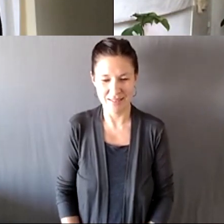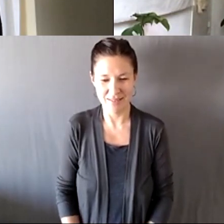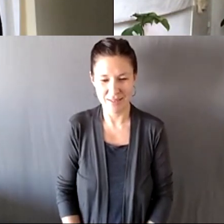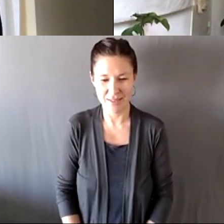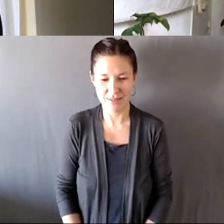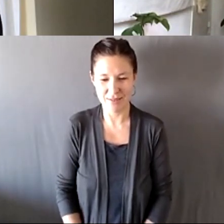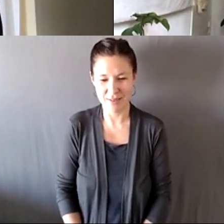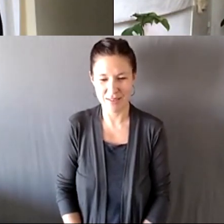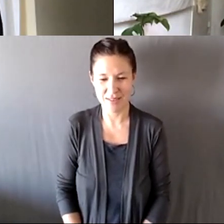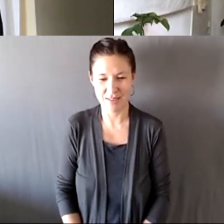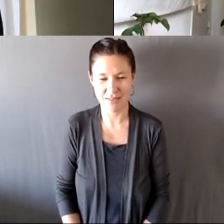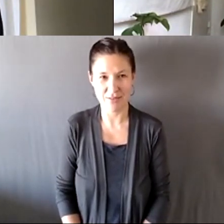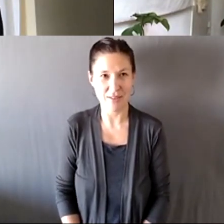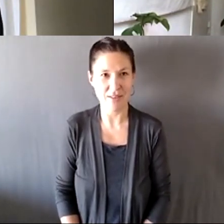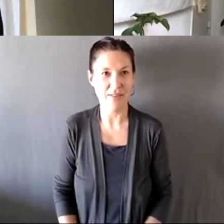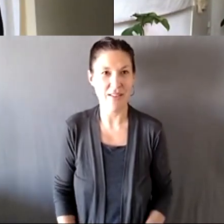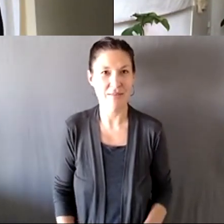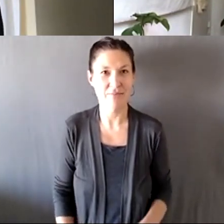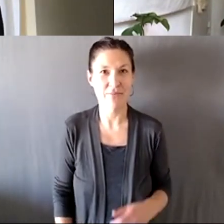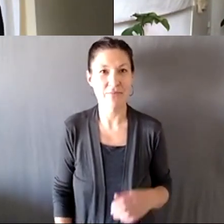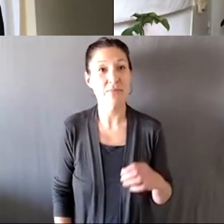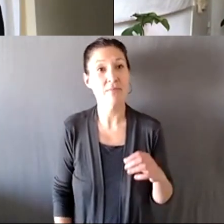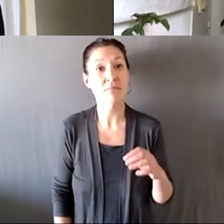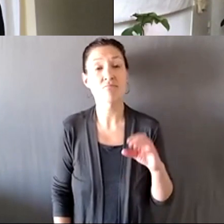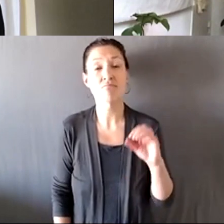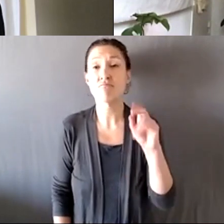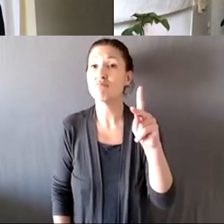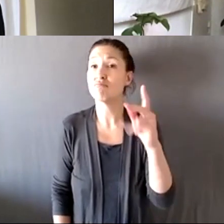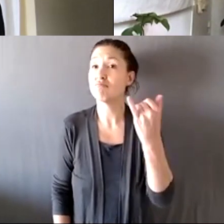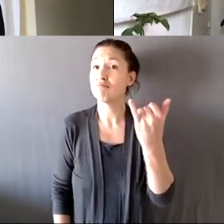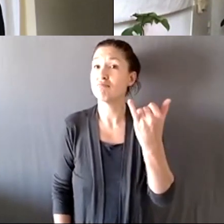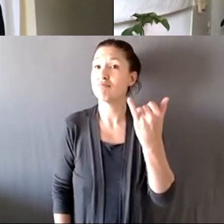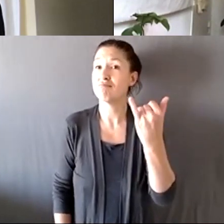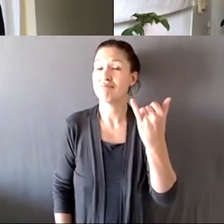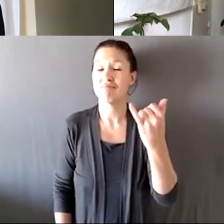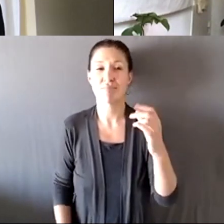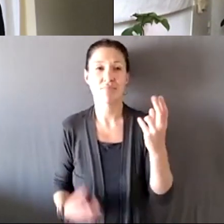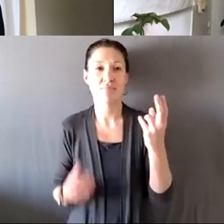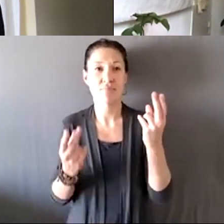All right, and now we are going to gently release.